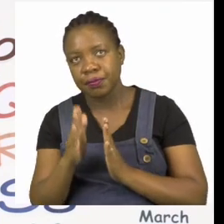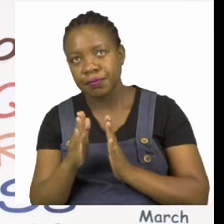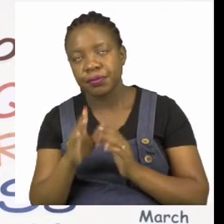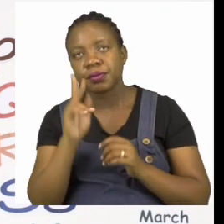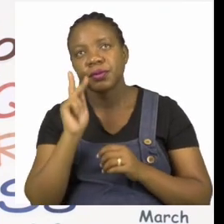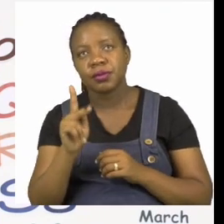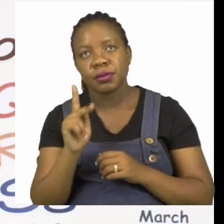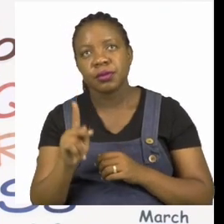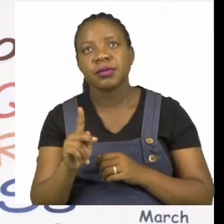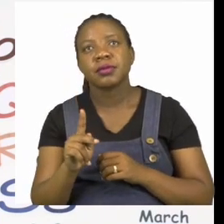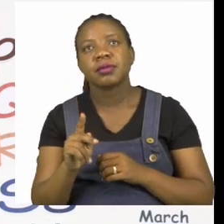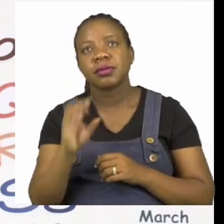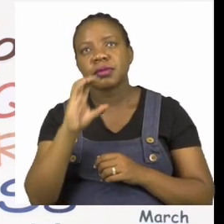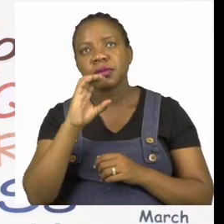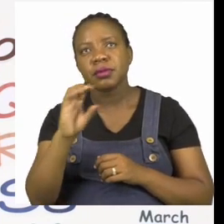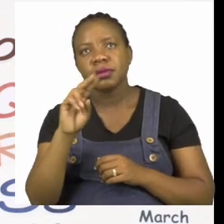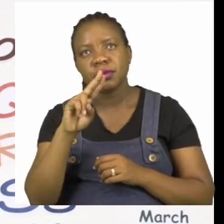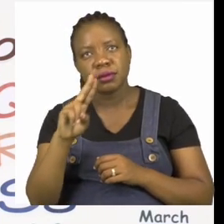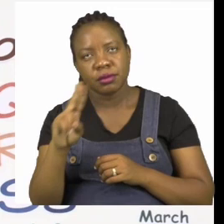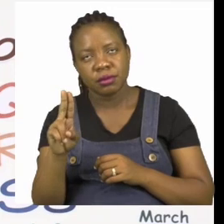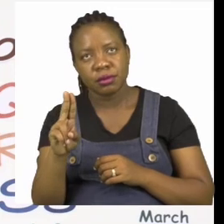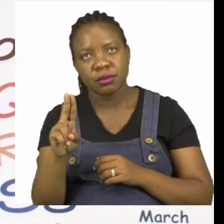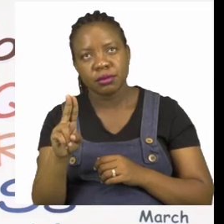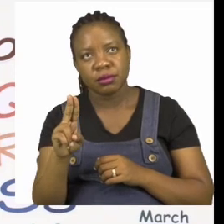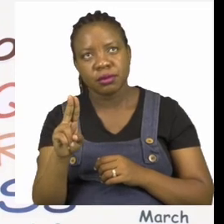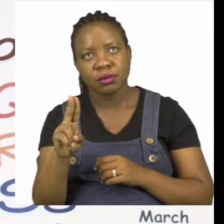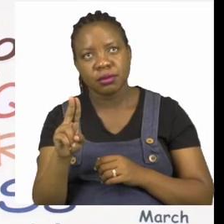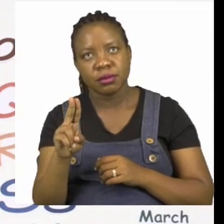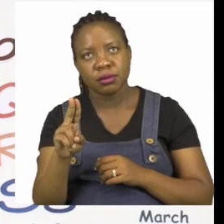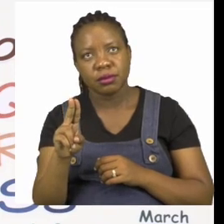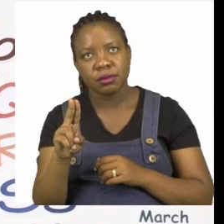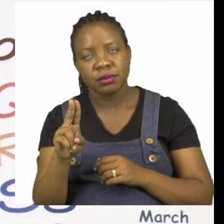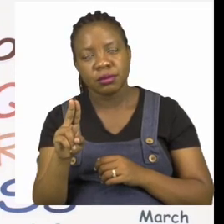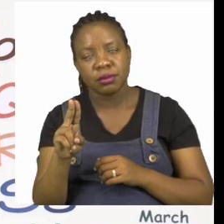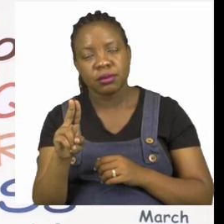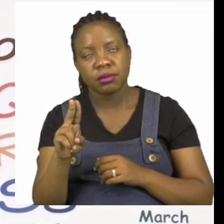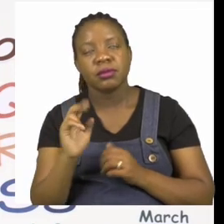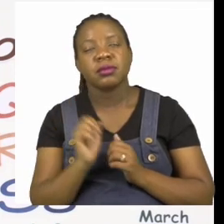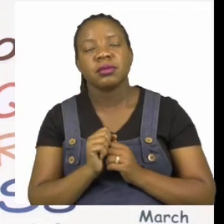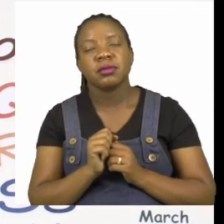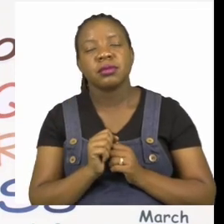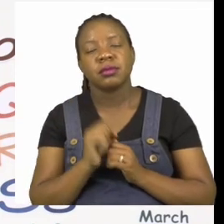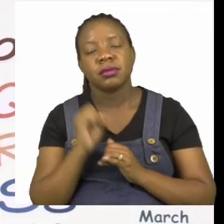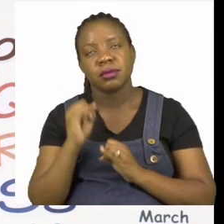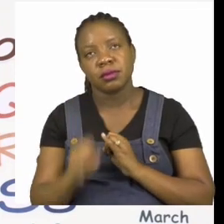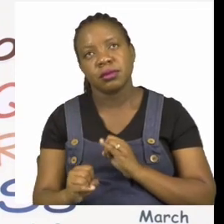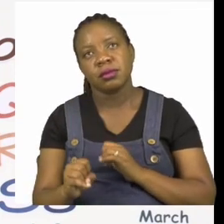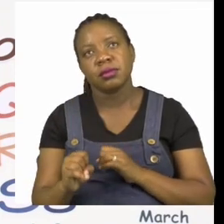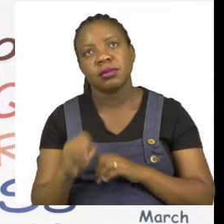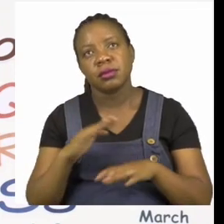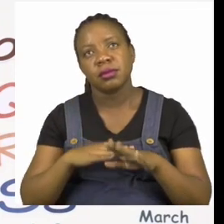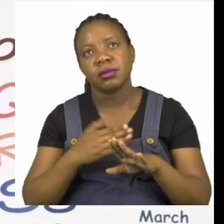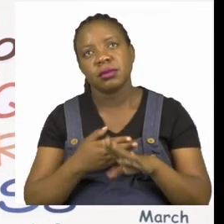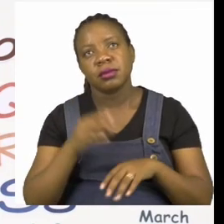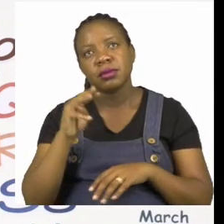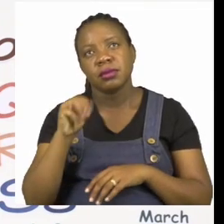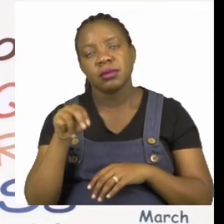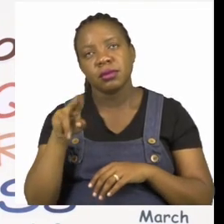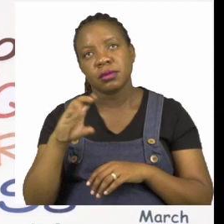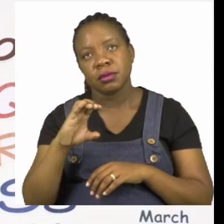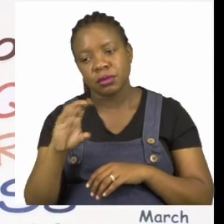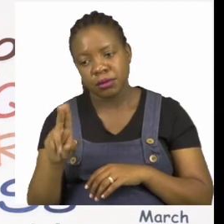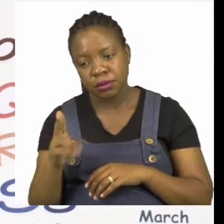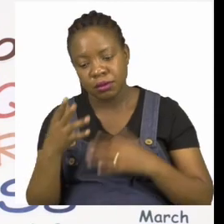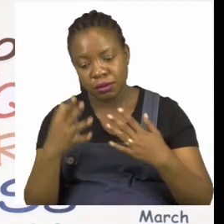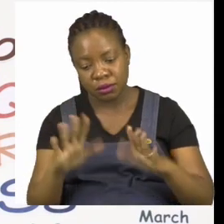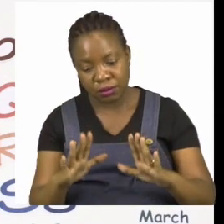with that, you can use either one of the words for the third part of your exercise, which is to make